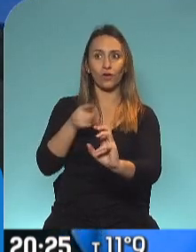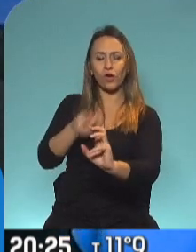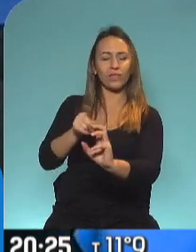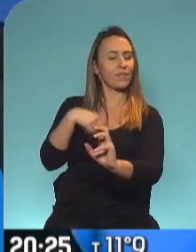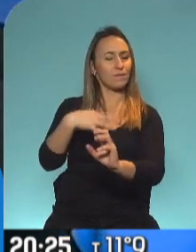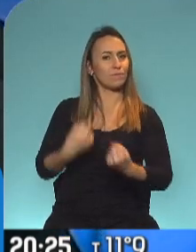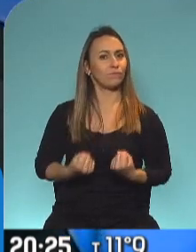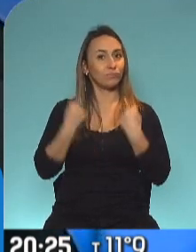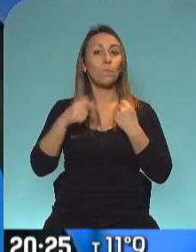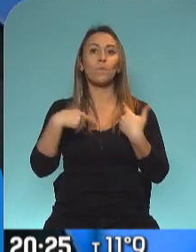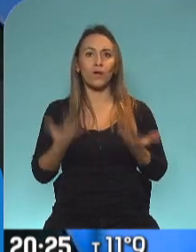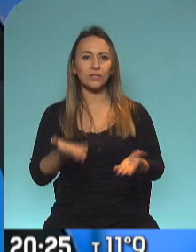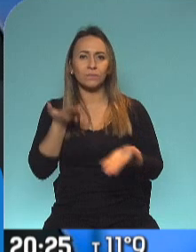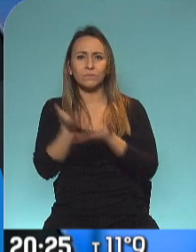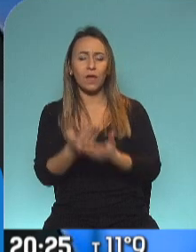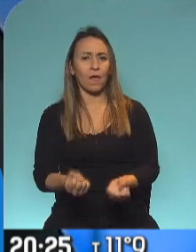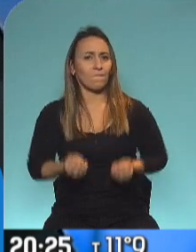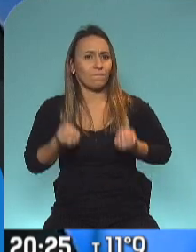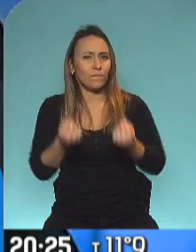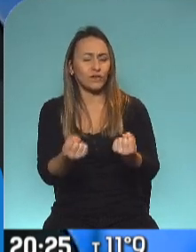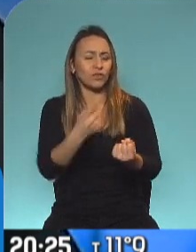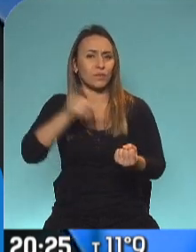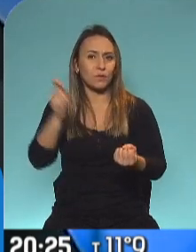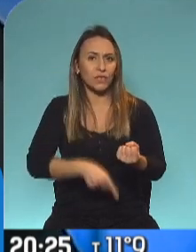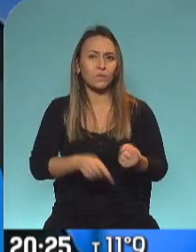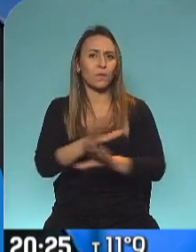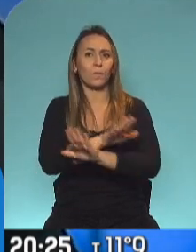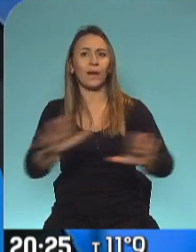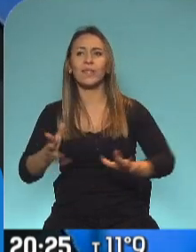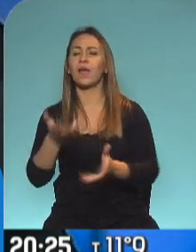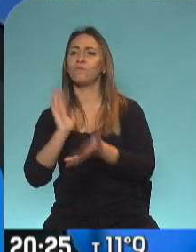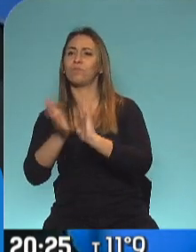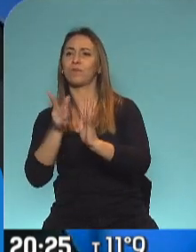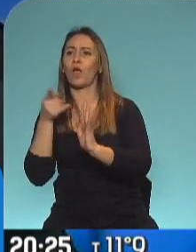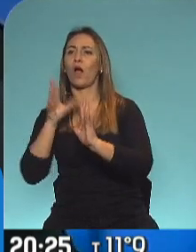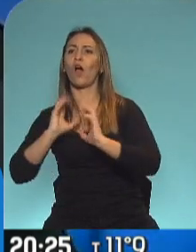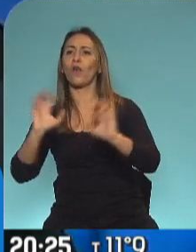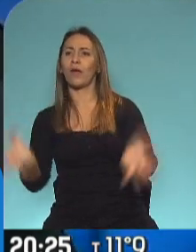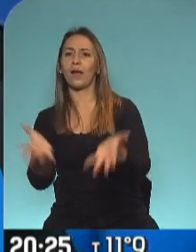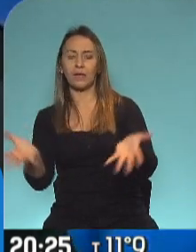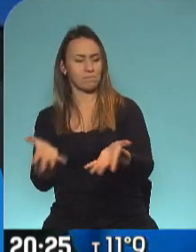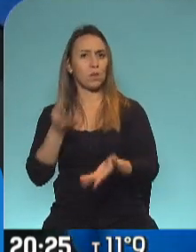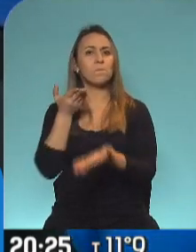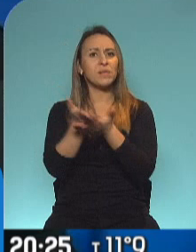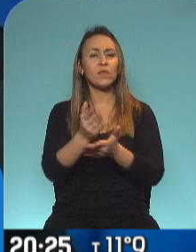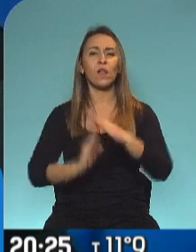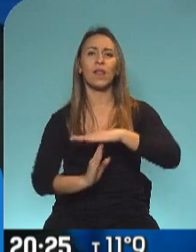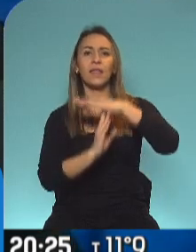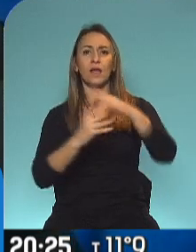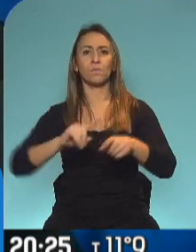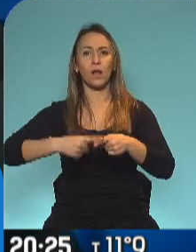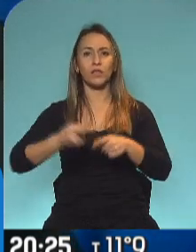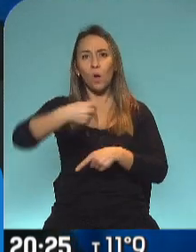effort to end hate speech globally. I call on political leaders to show solidarity with all members of their